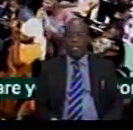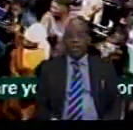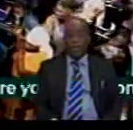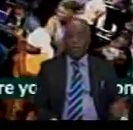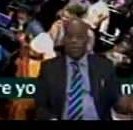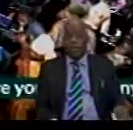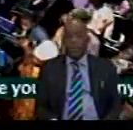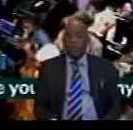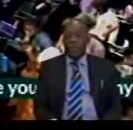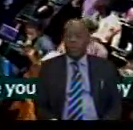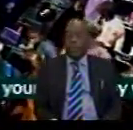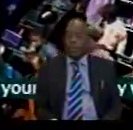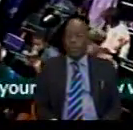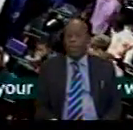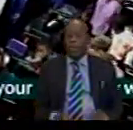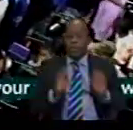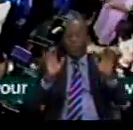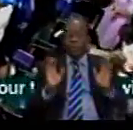miracles everywhere.